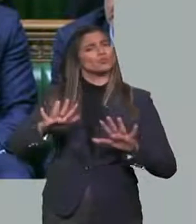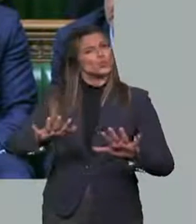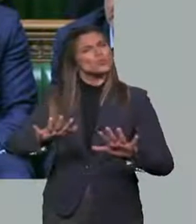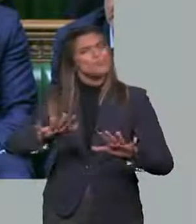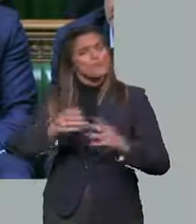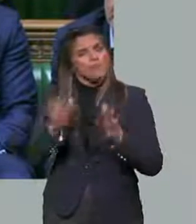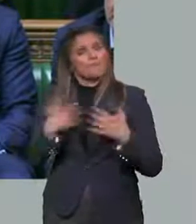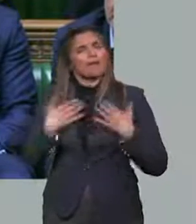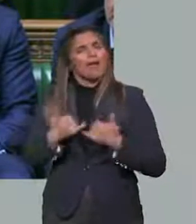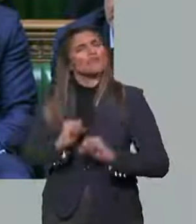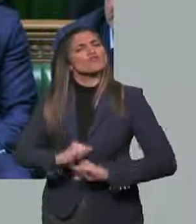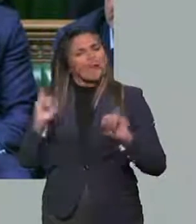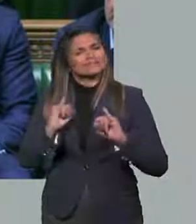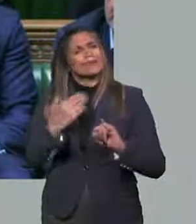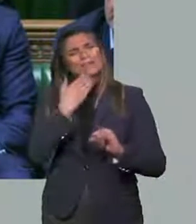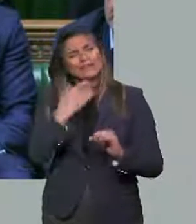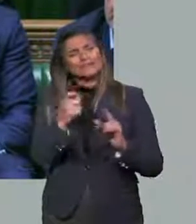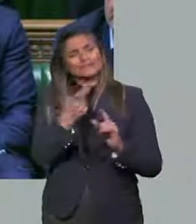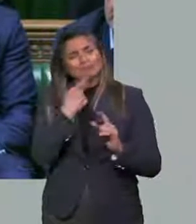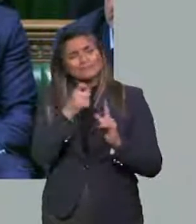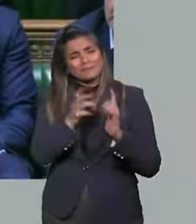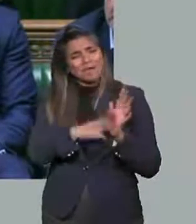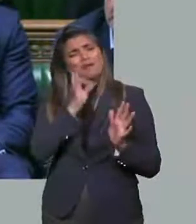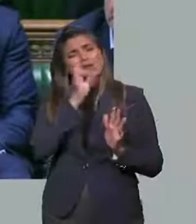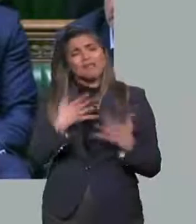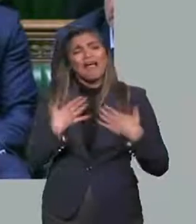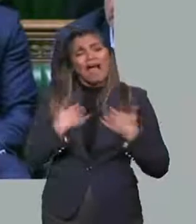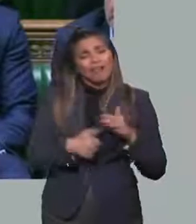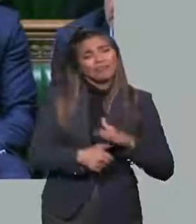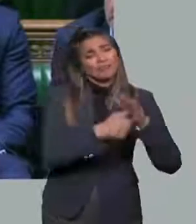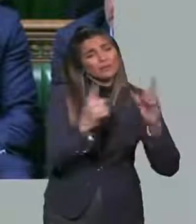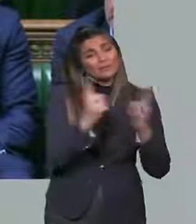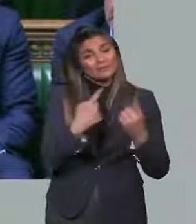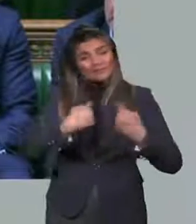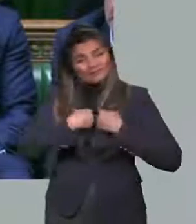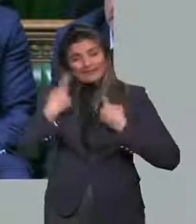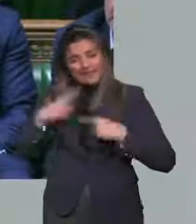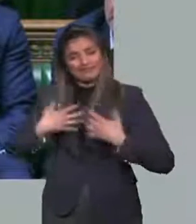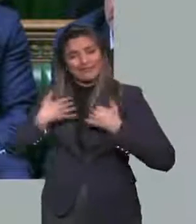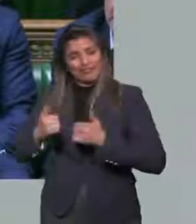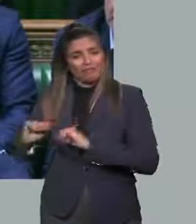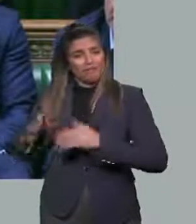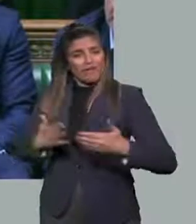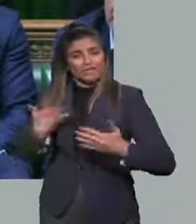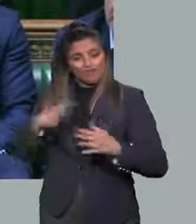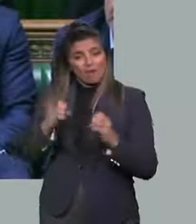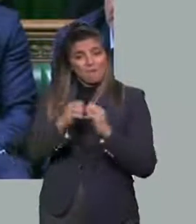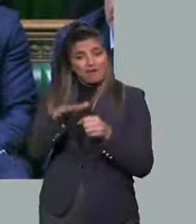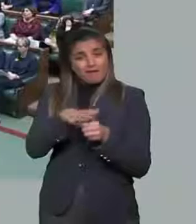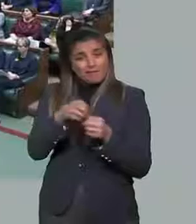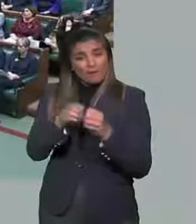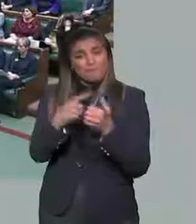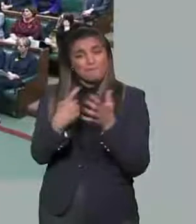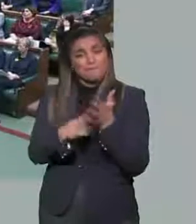Minister ask the Health Secretary to meet with me and healthcare providers from Barnsley to immediately respond to this mental health